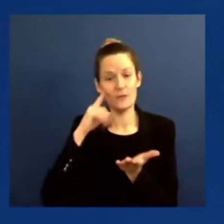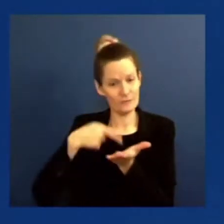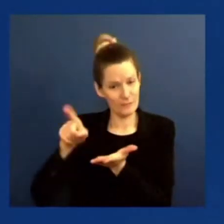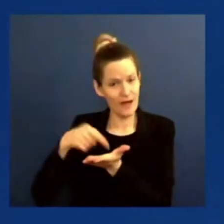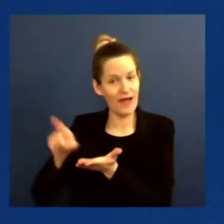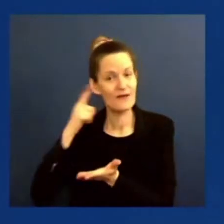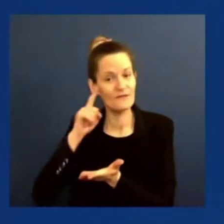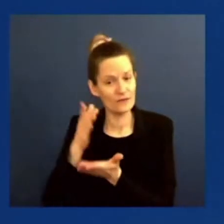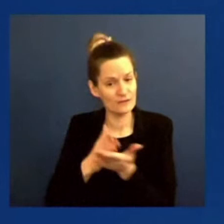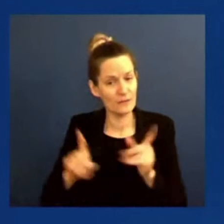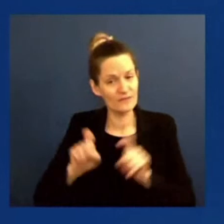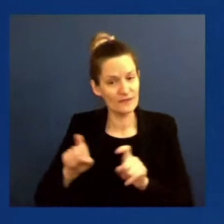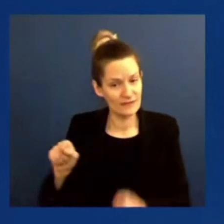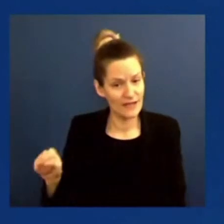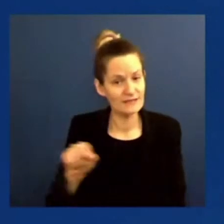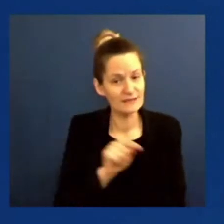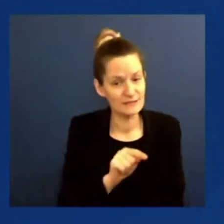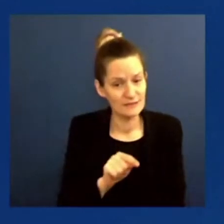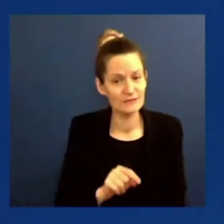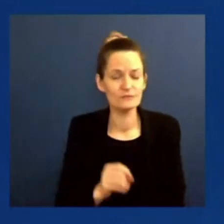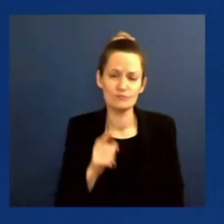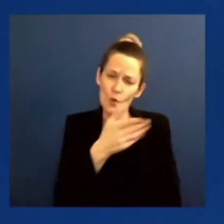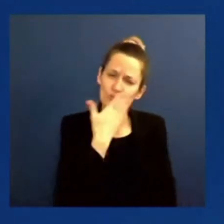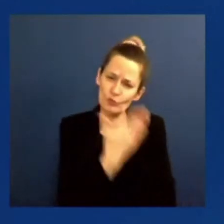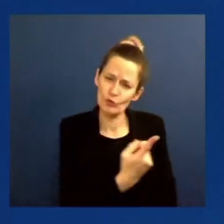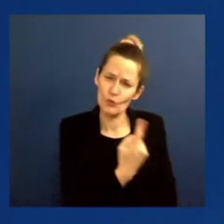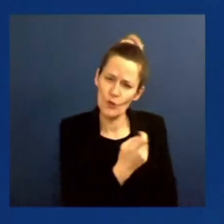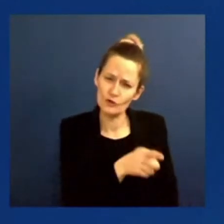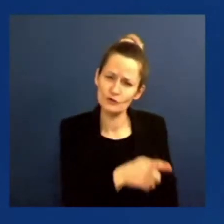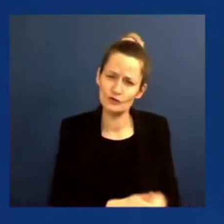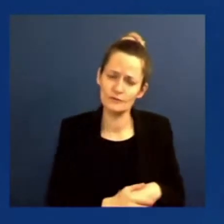Go to Josh Wingrove at Bloomberg.